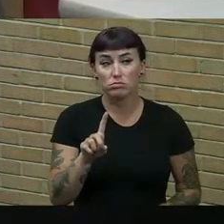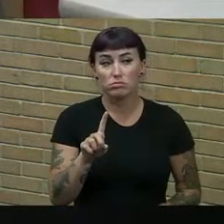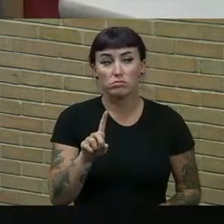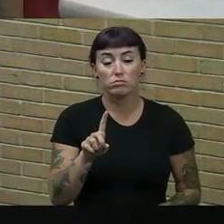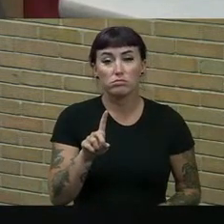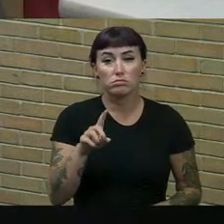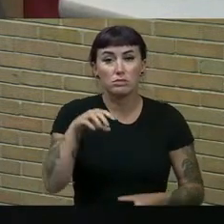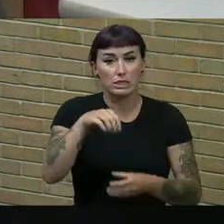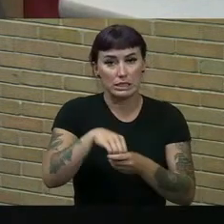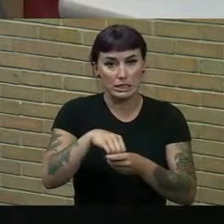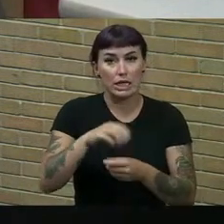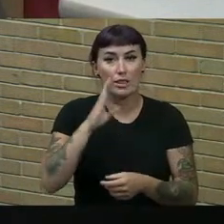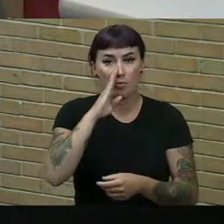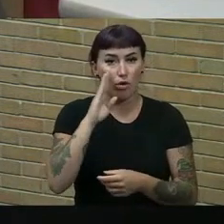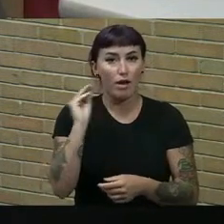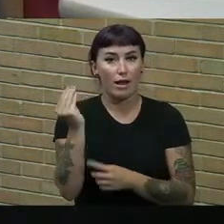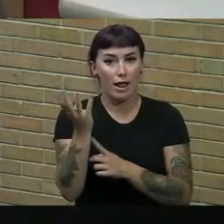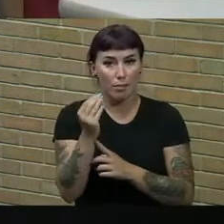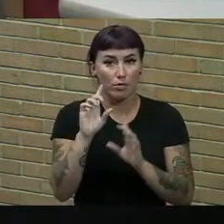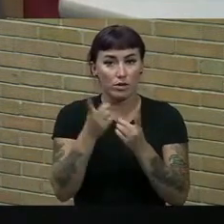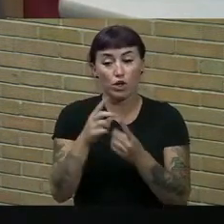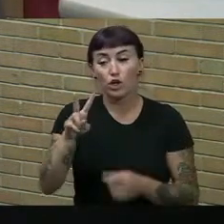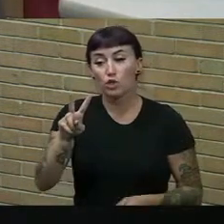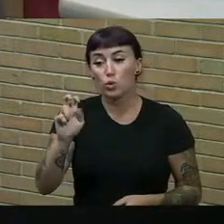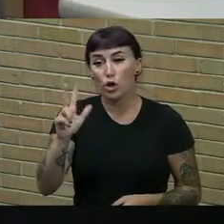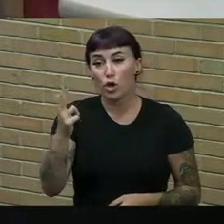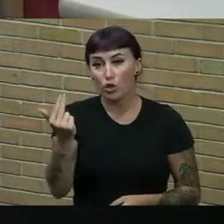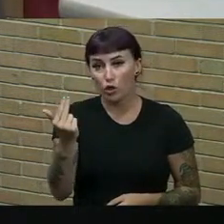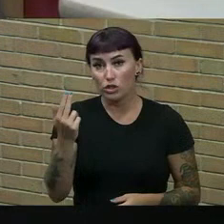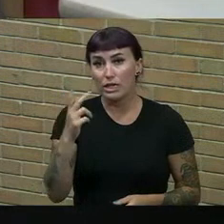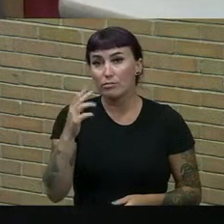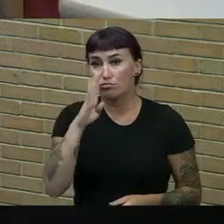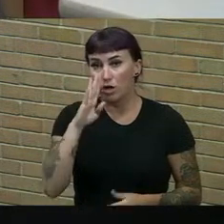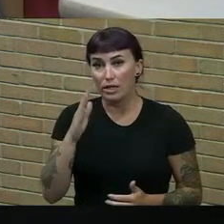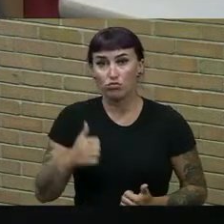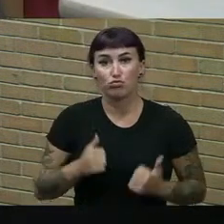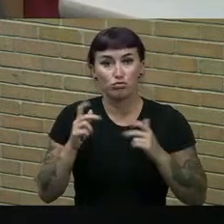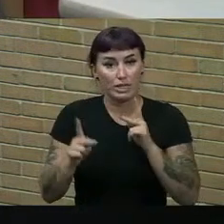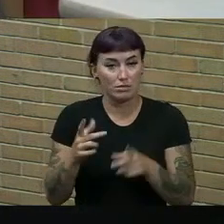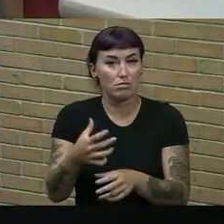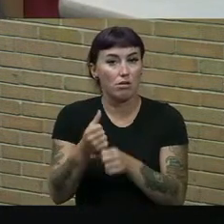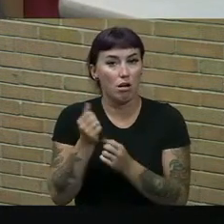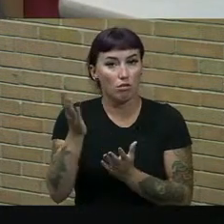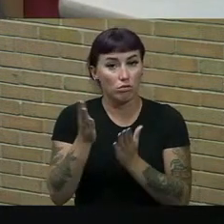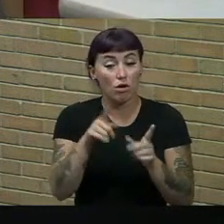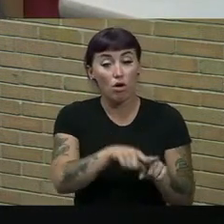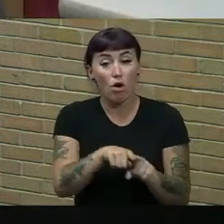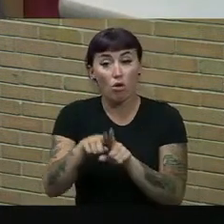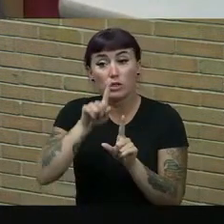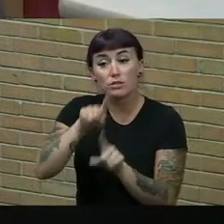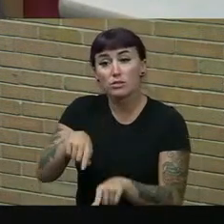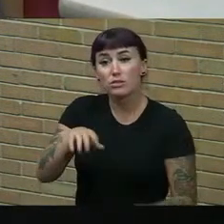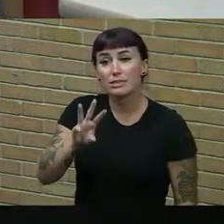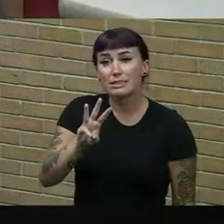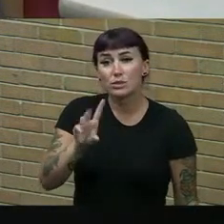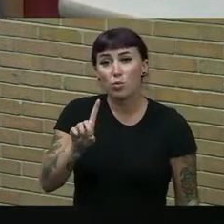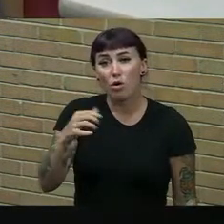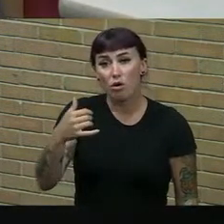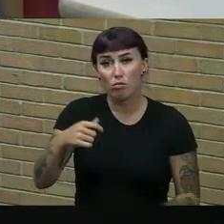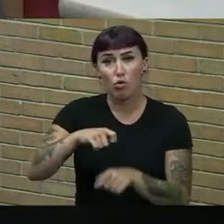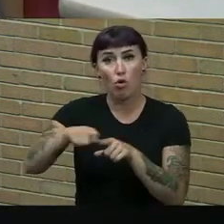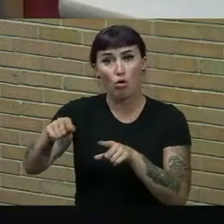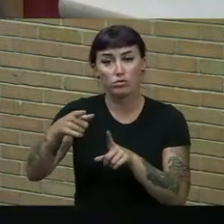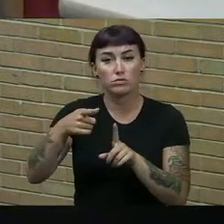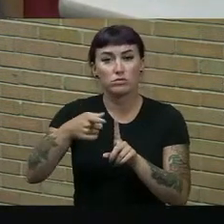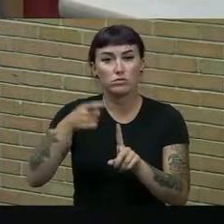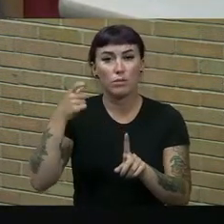within the Brighton Ambulance District and 213 Brighton residents receiving services. Also, they responded to 61 calls for